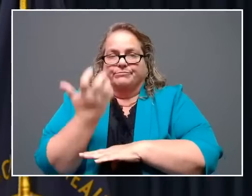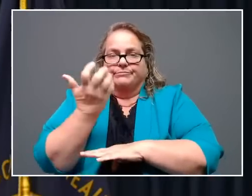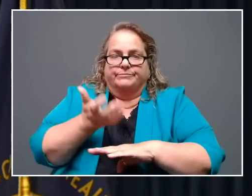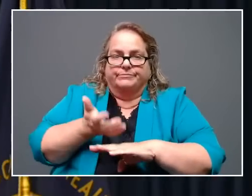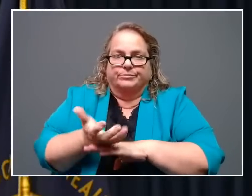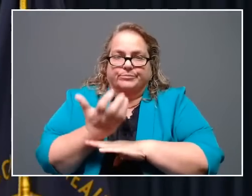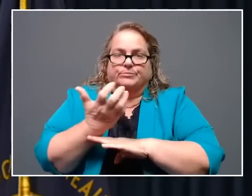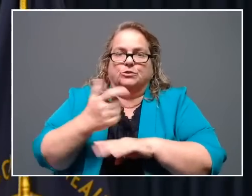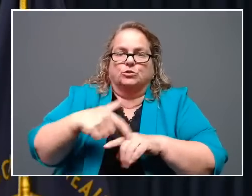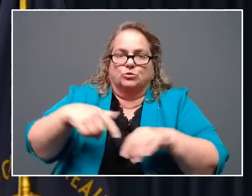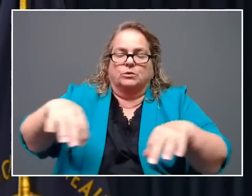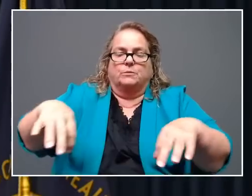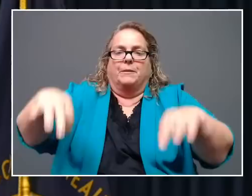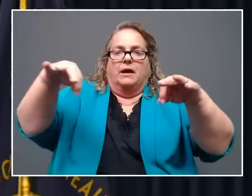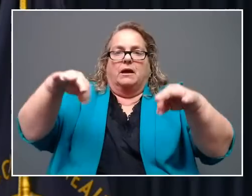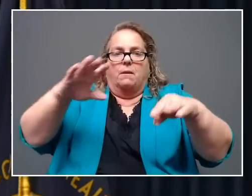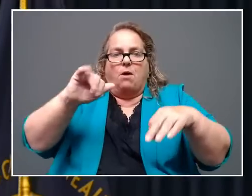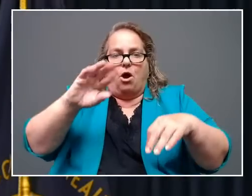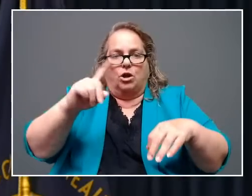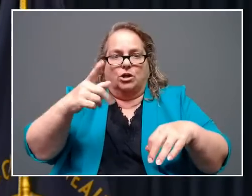scrap steel. And